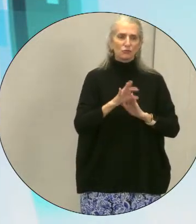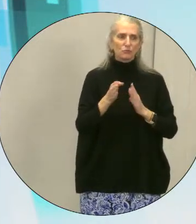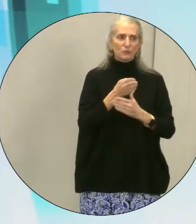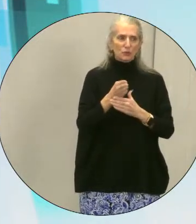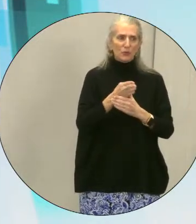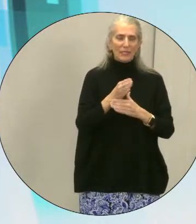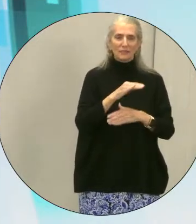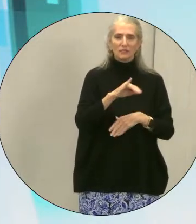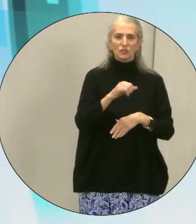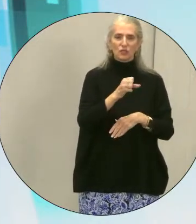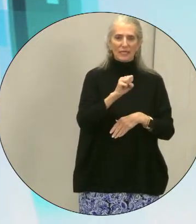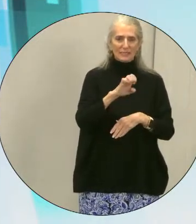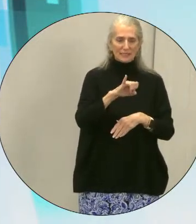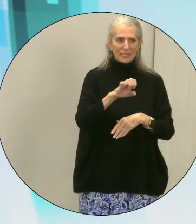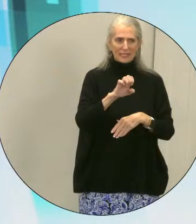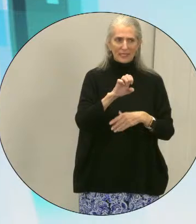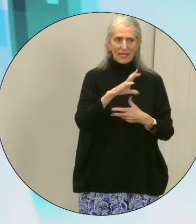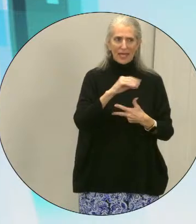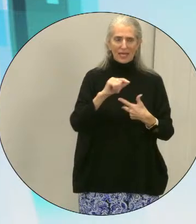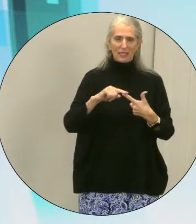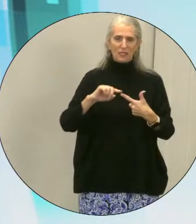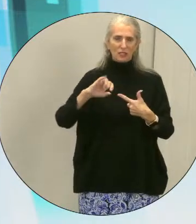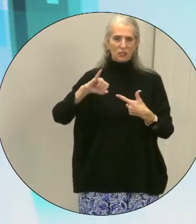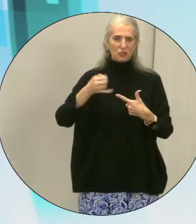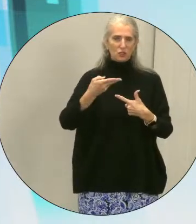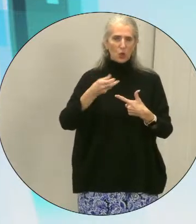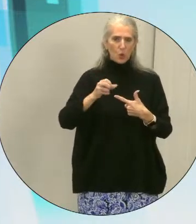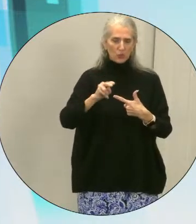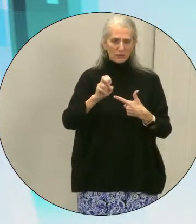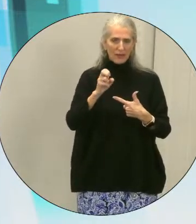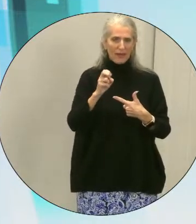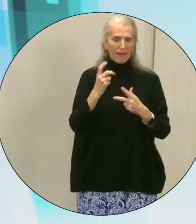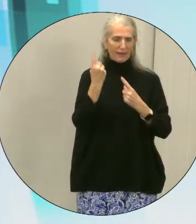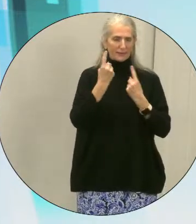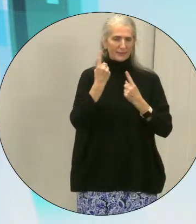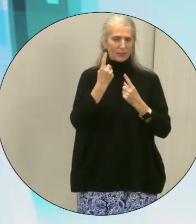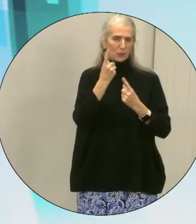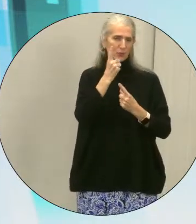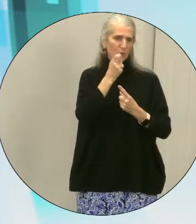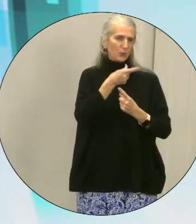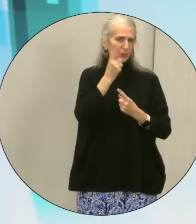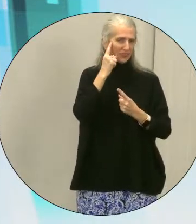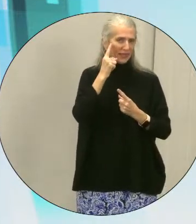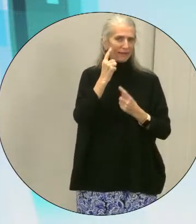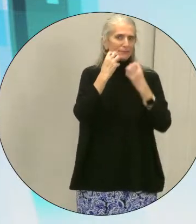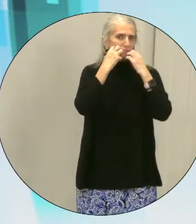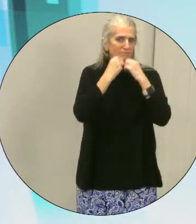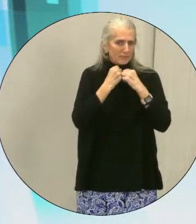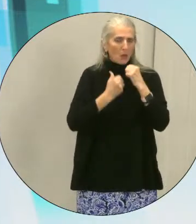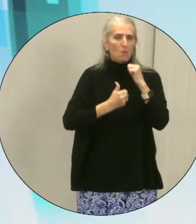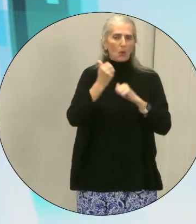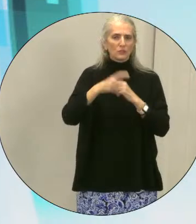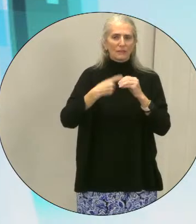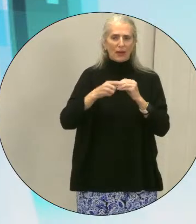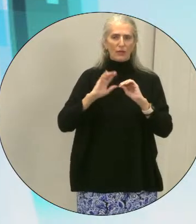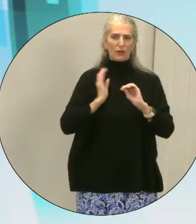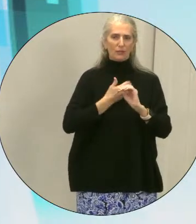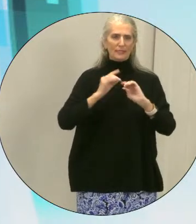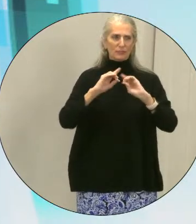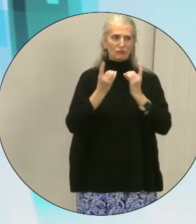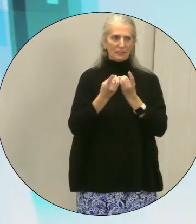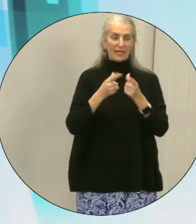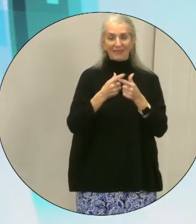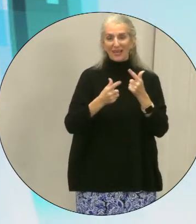and Joan and to consider who you think cares the most about the district. Everything else aside. And then I was going to walk